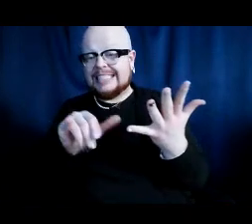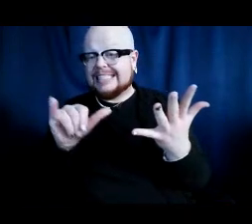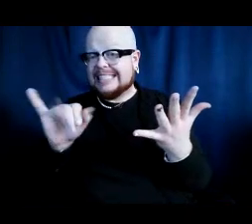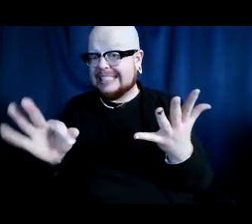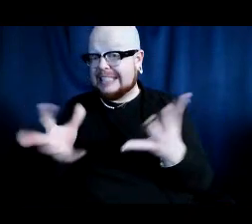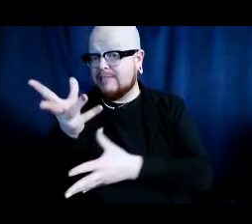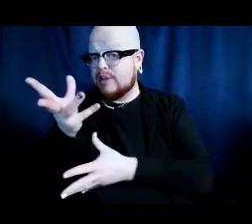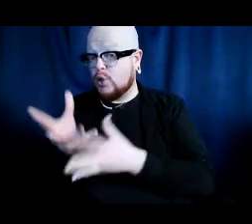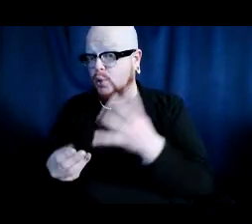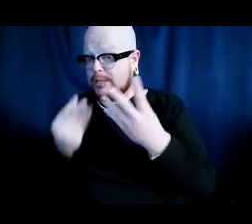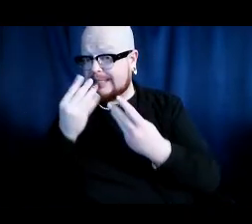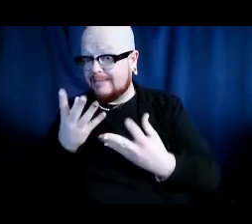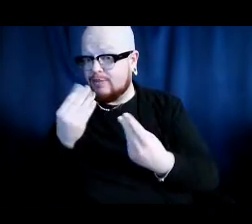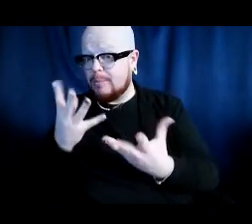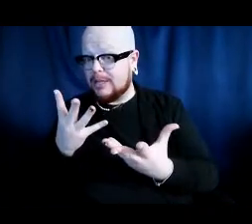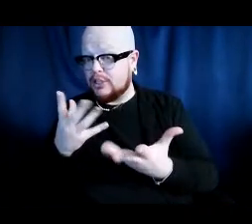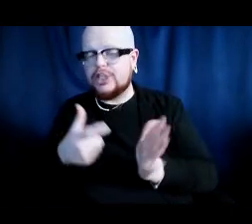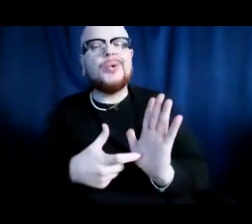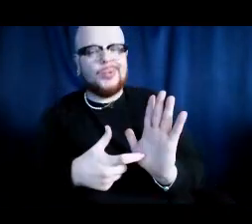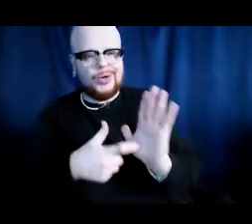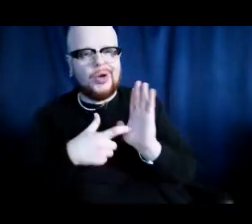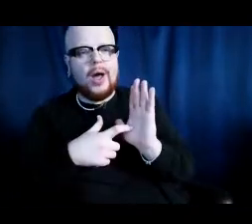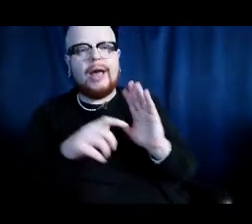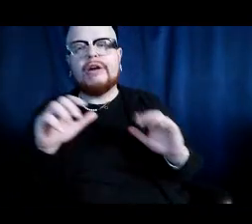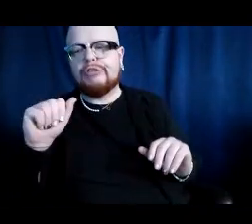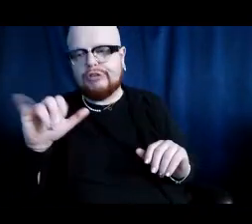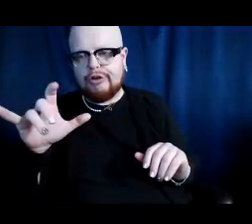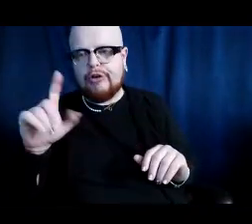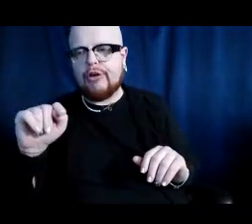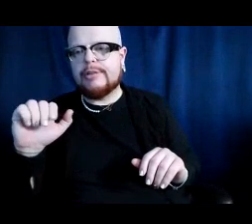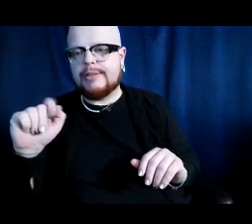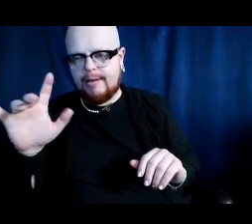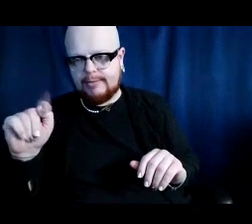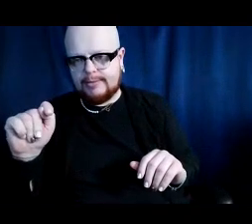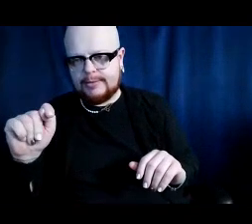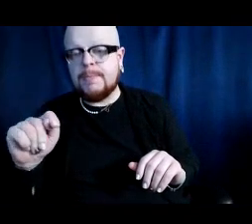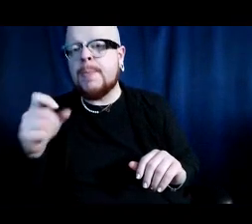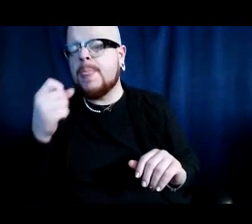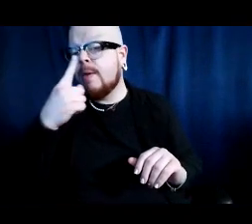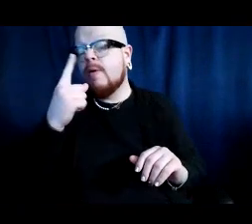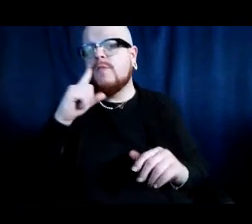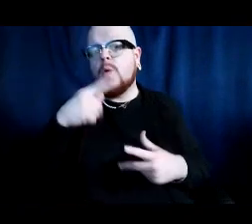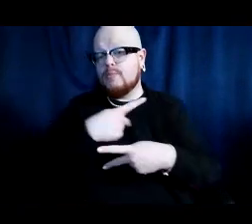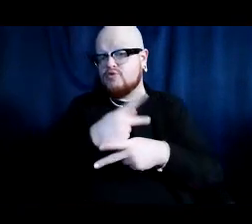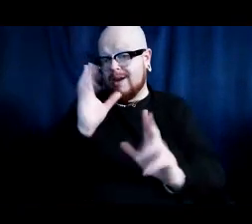alt text. In the case of a product image, communicate the key product